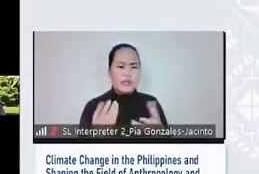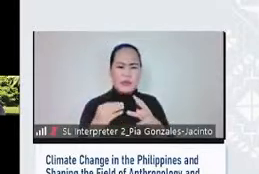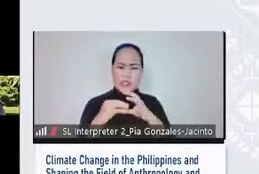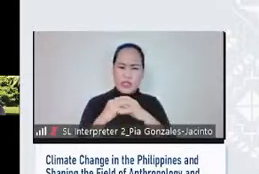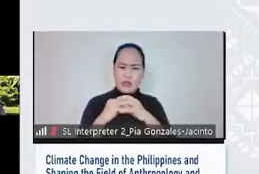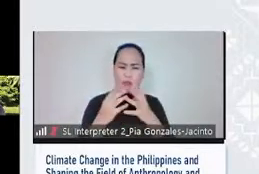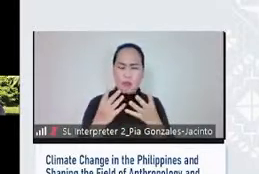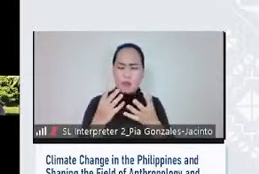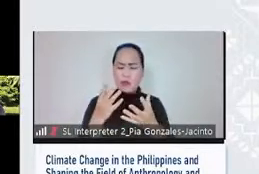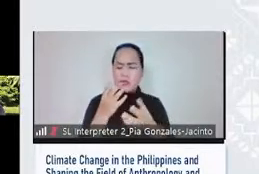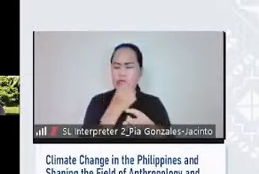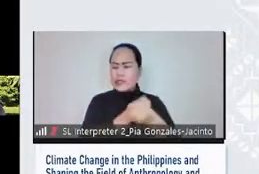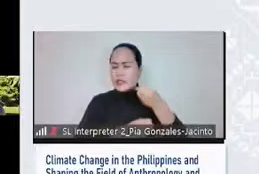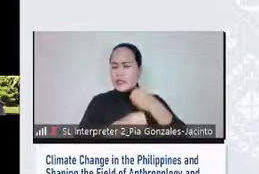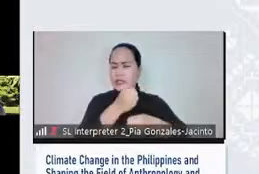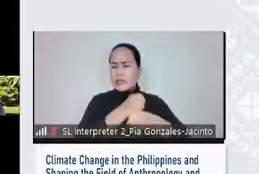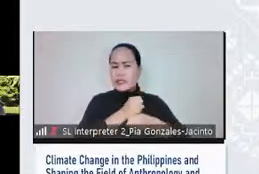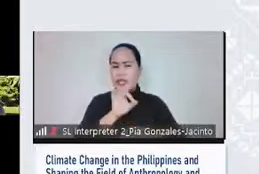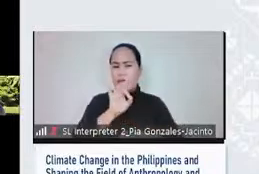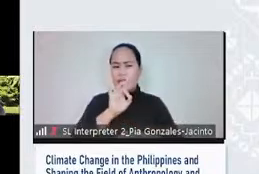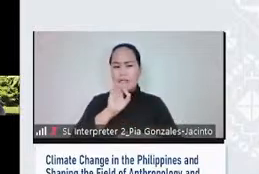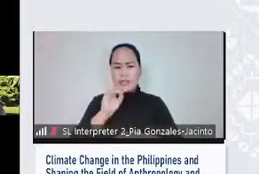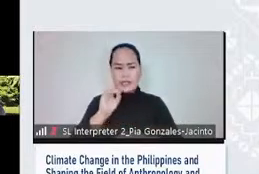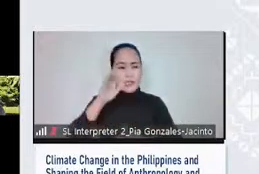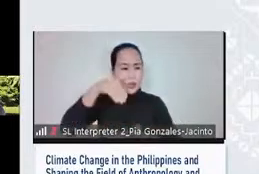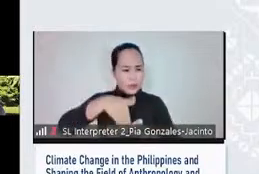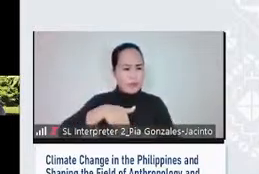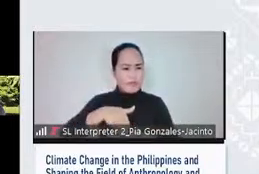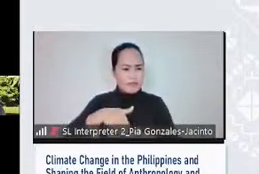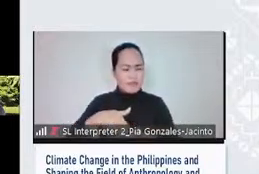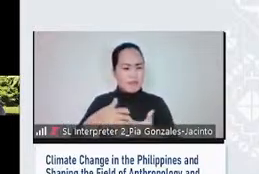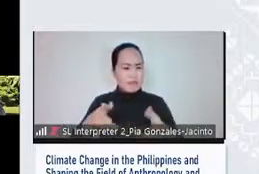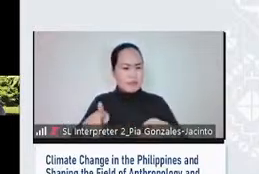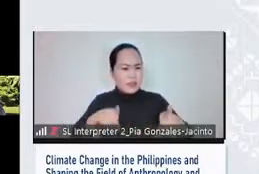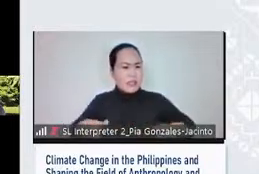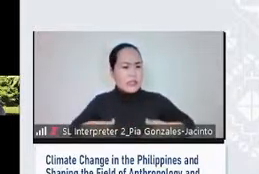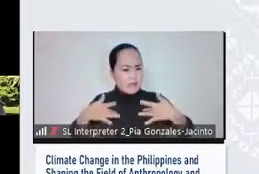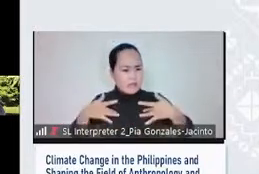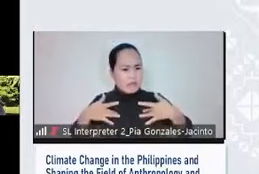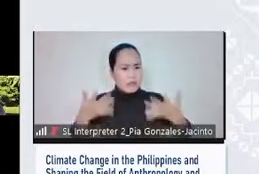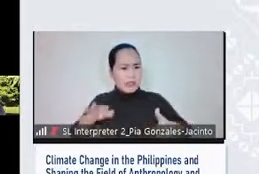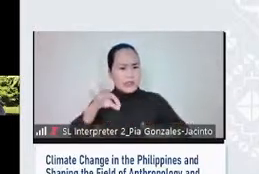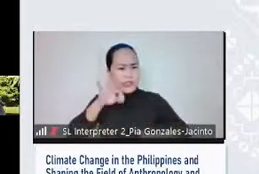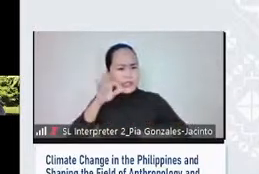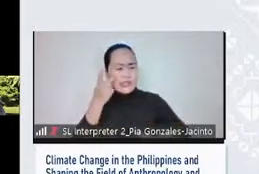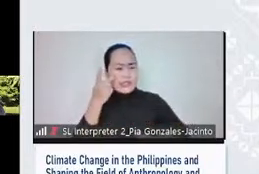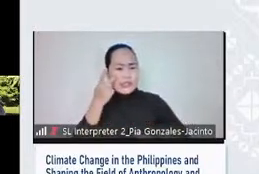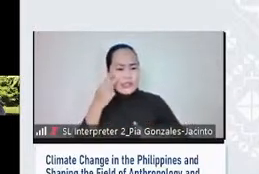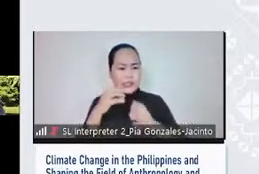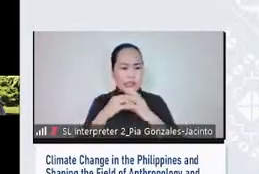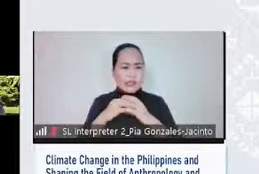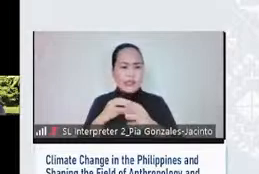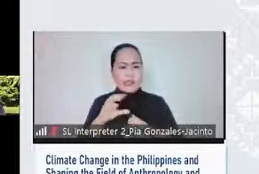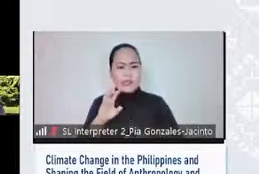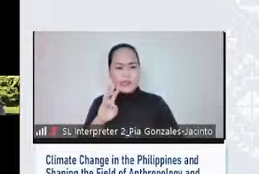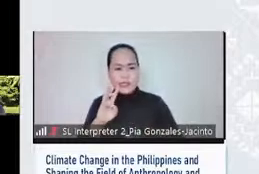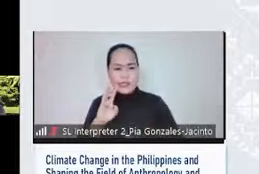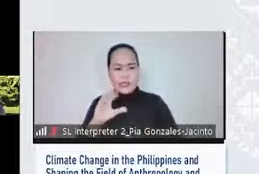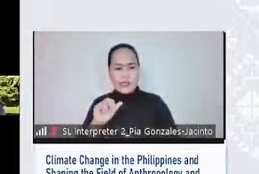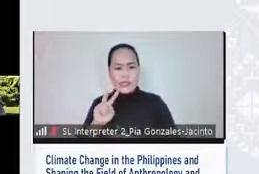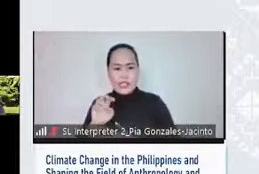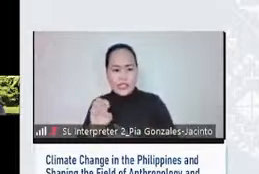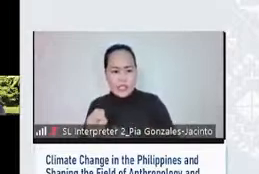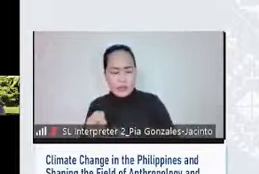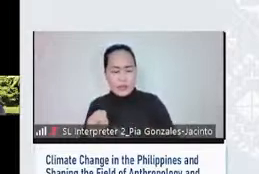80,000 years where people could have been living. We found six more of these caves along the Bohol Strait, opposite and along